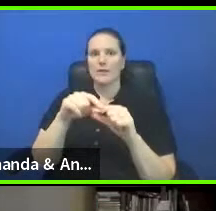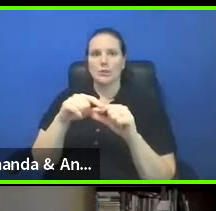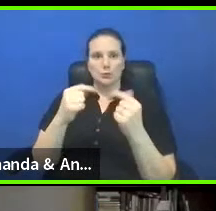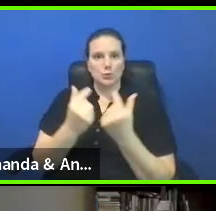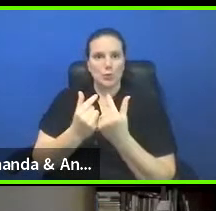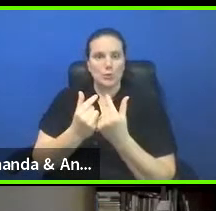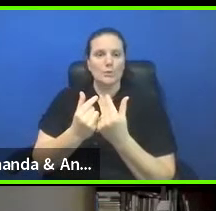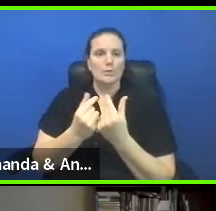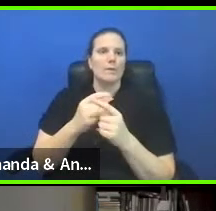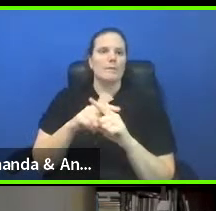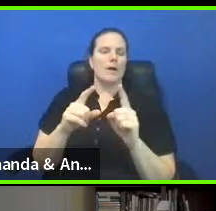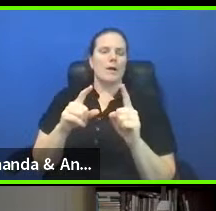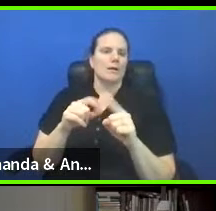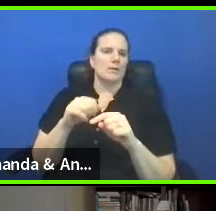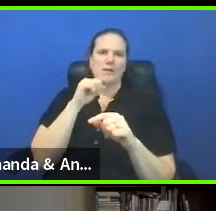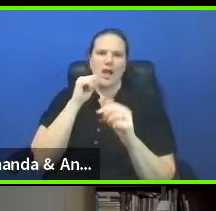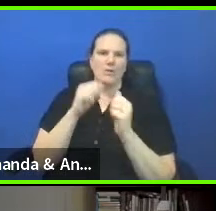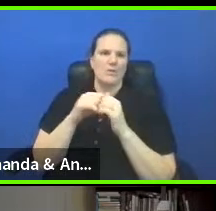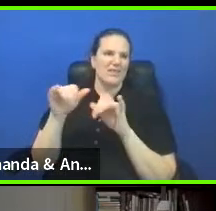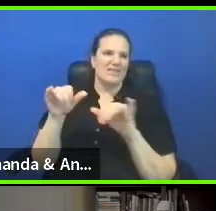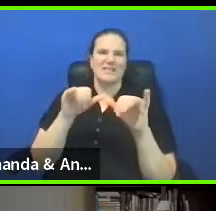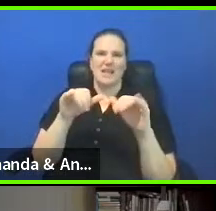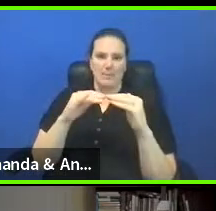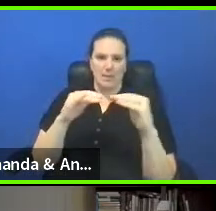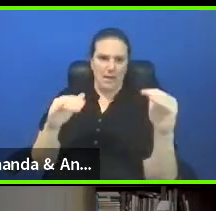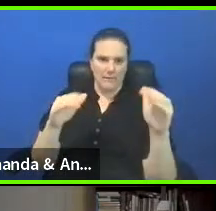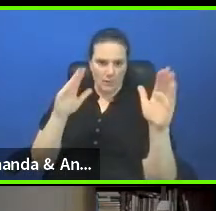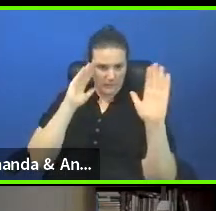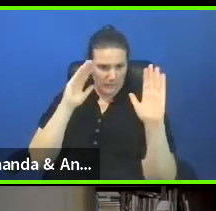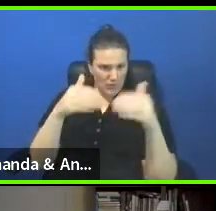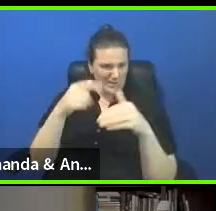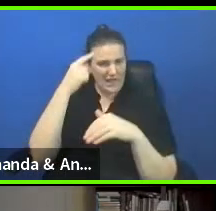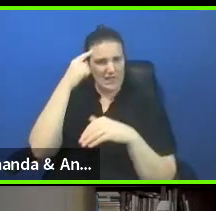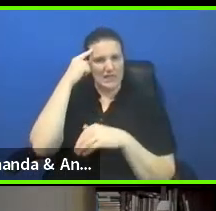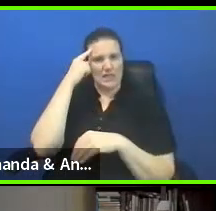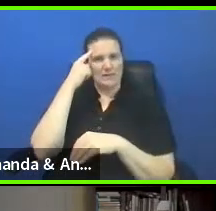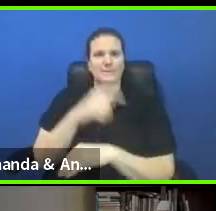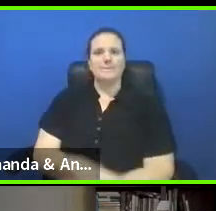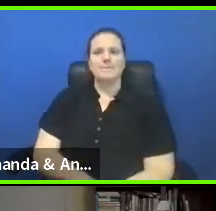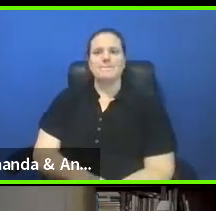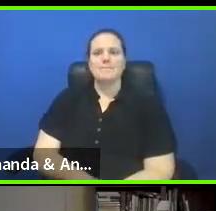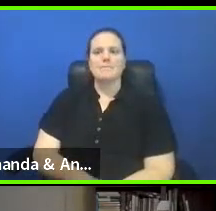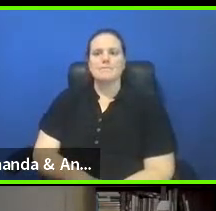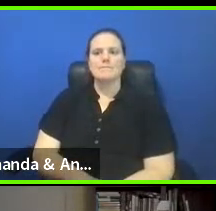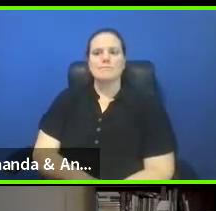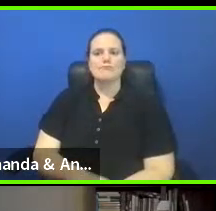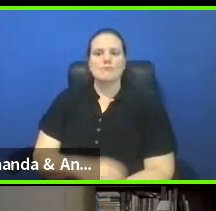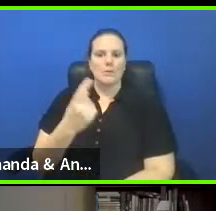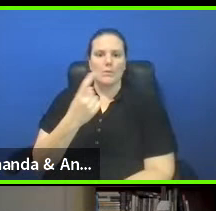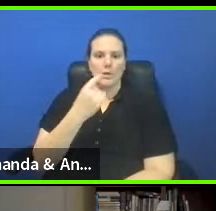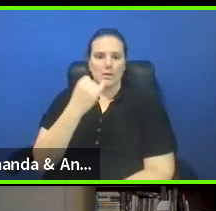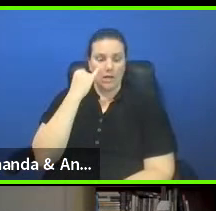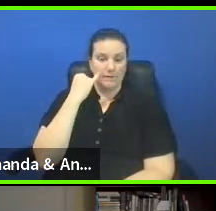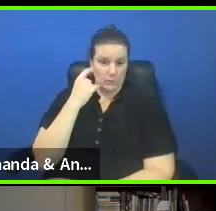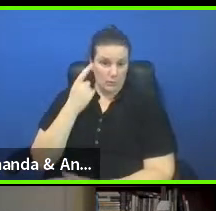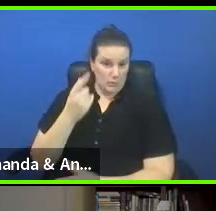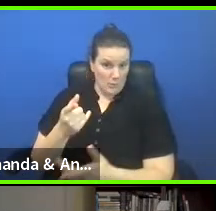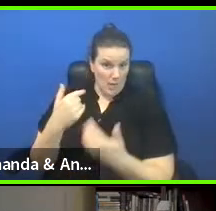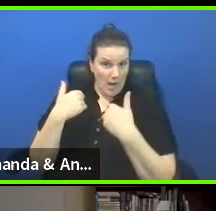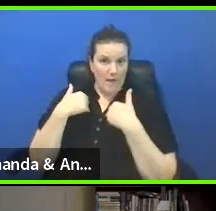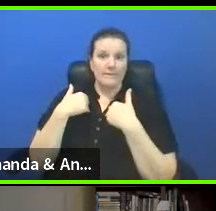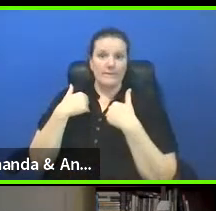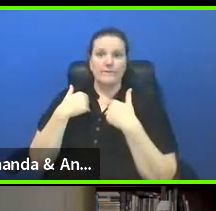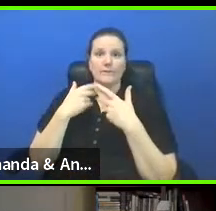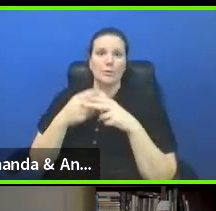group, but not with the same level of focus, I think. And so I'm wondering if we couldn't have just